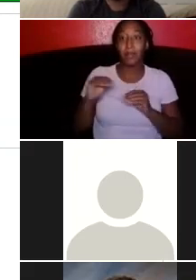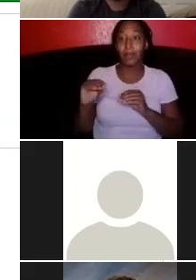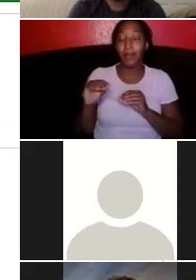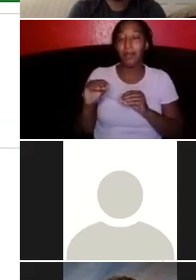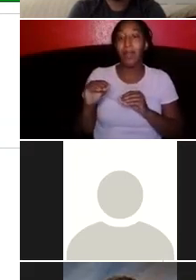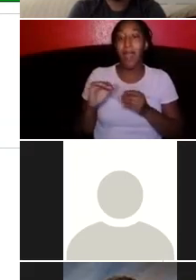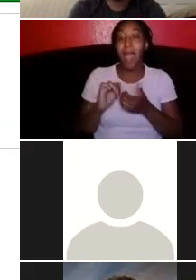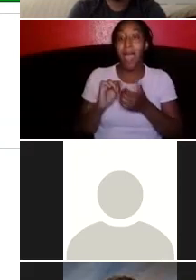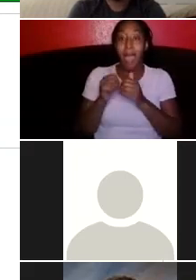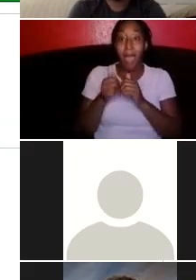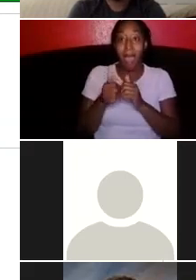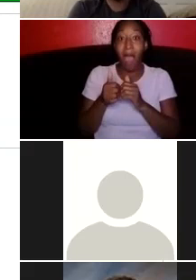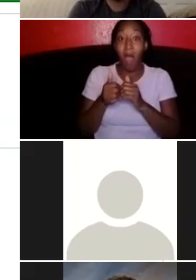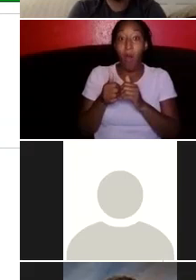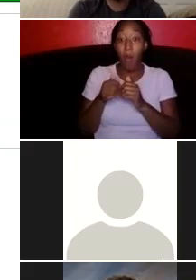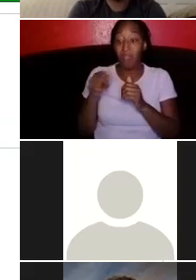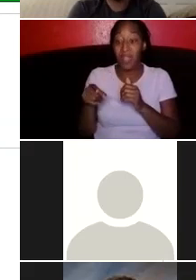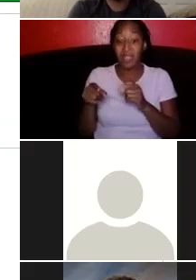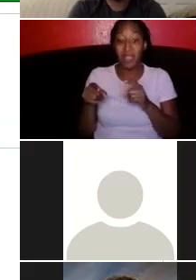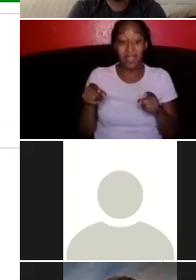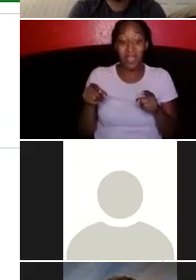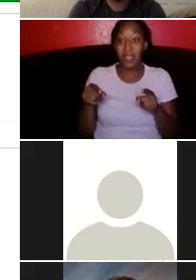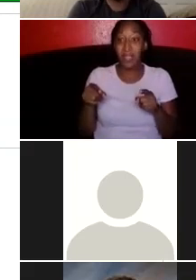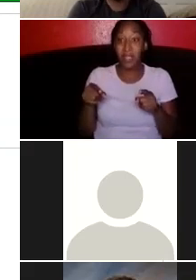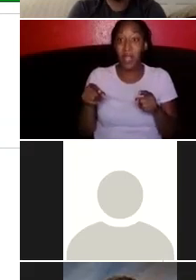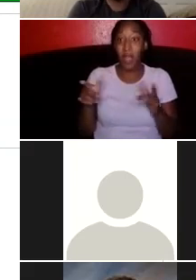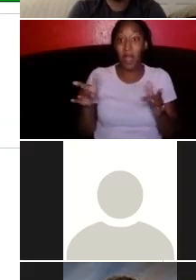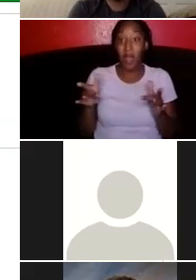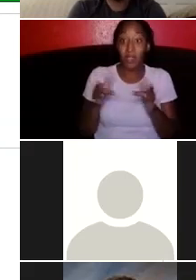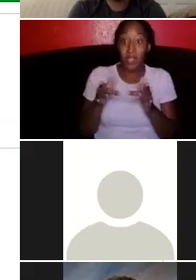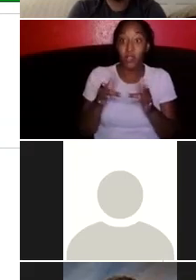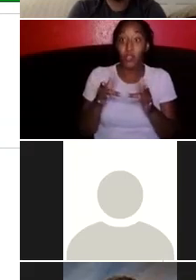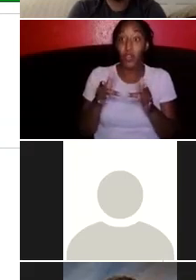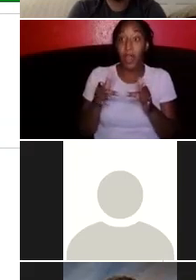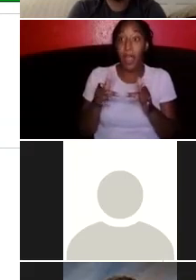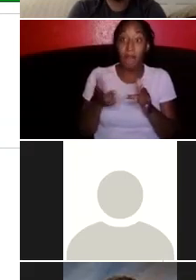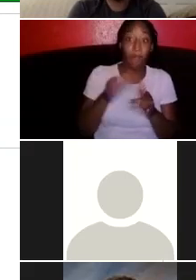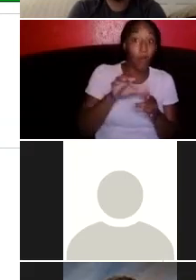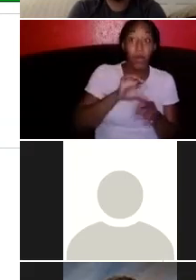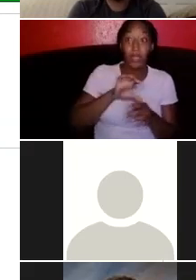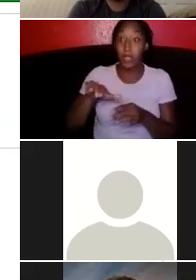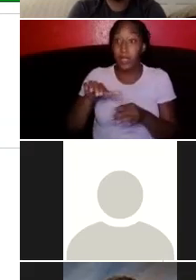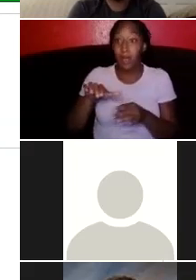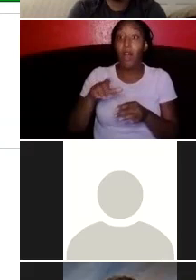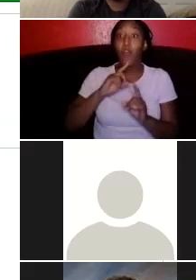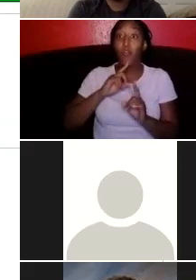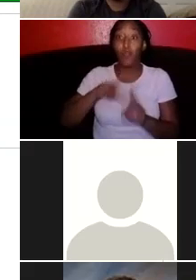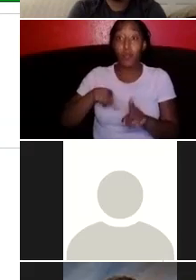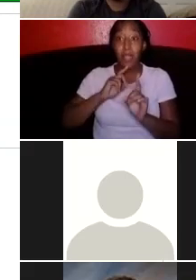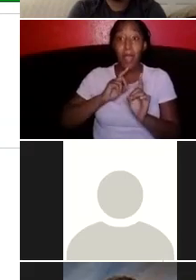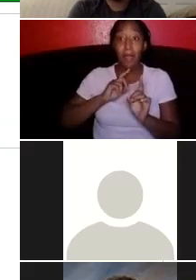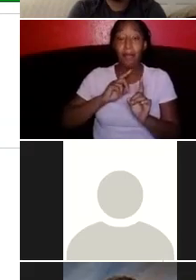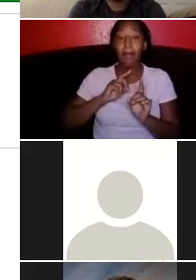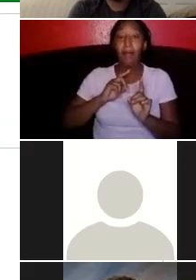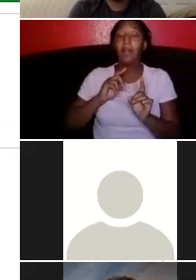so to understand gravity from a universal perspective, we need to understand this idea of